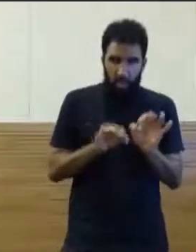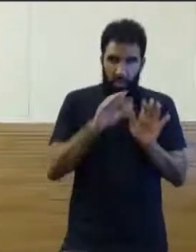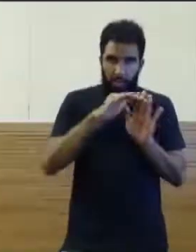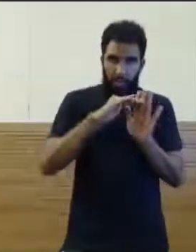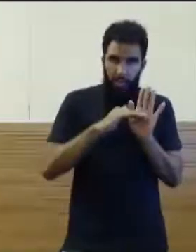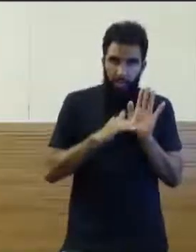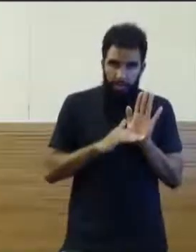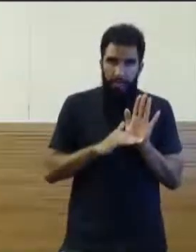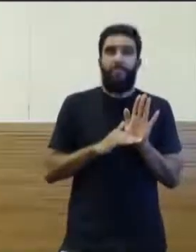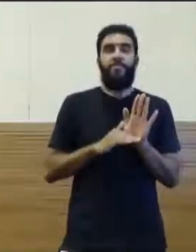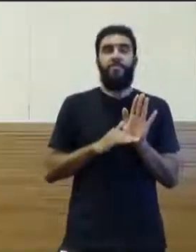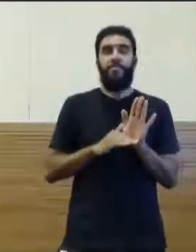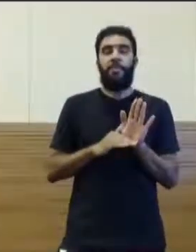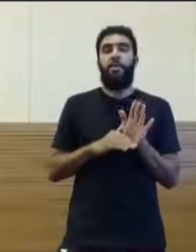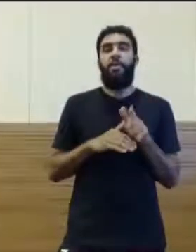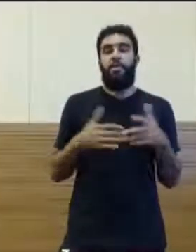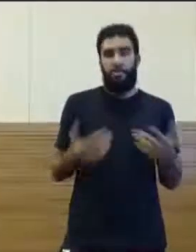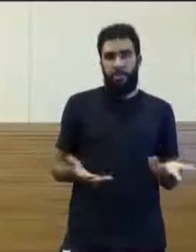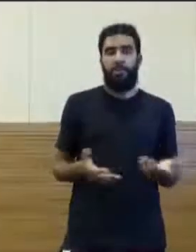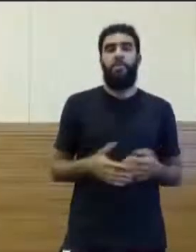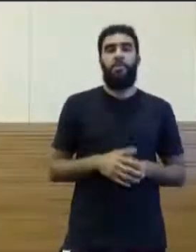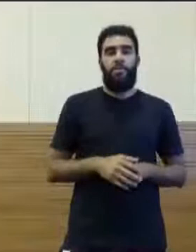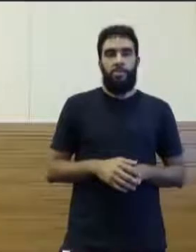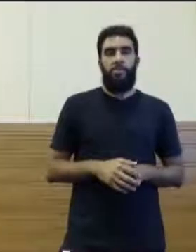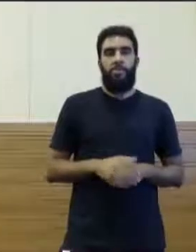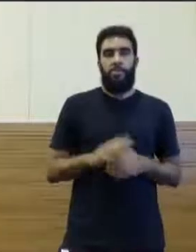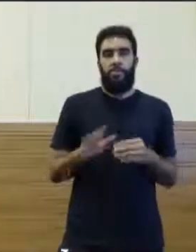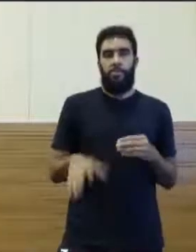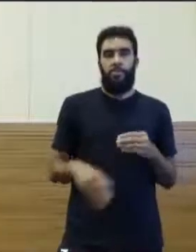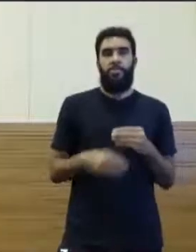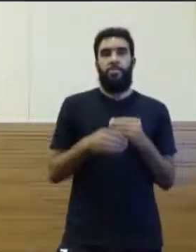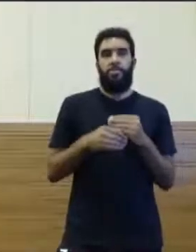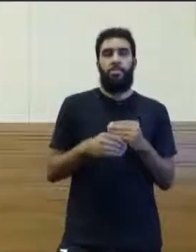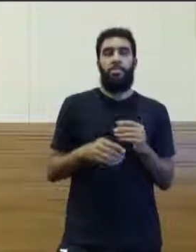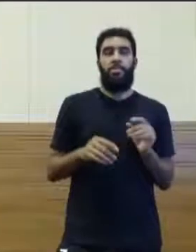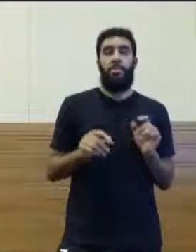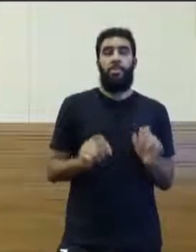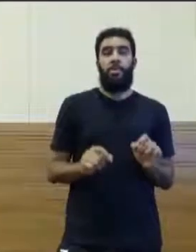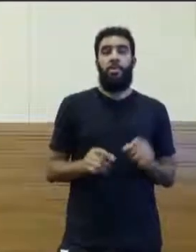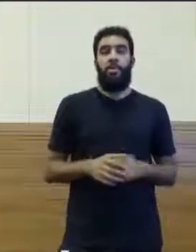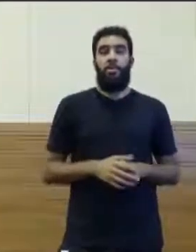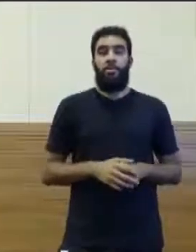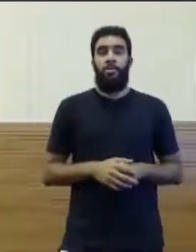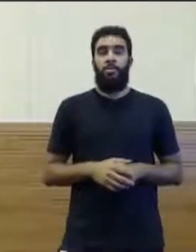when we were creating the guide, and finally it was included.